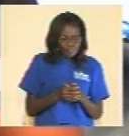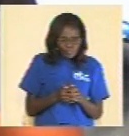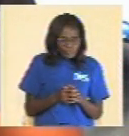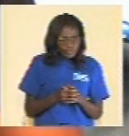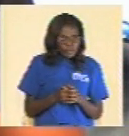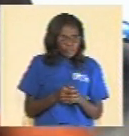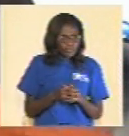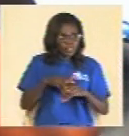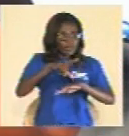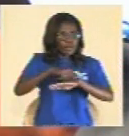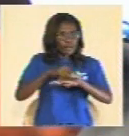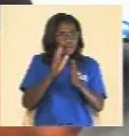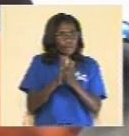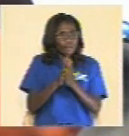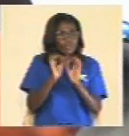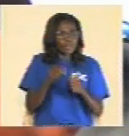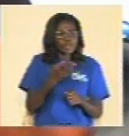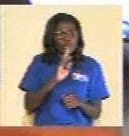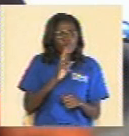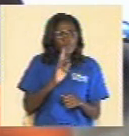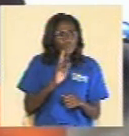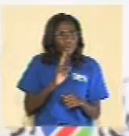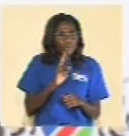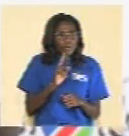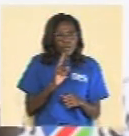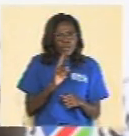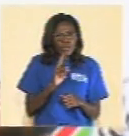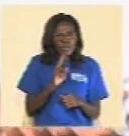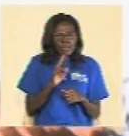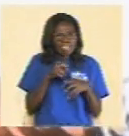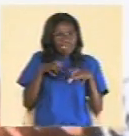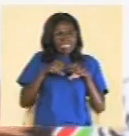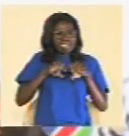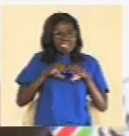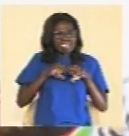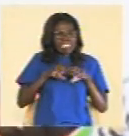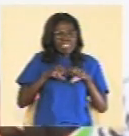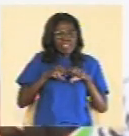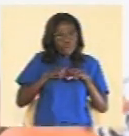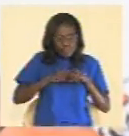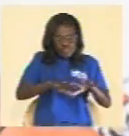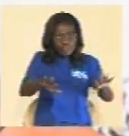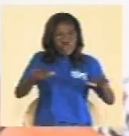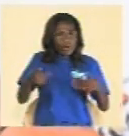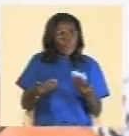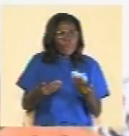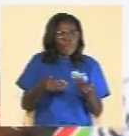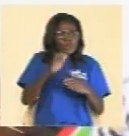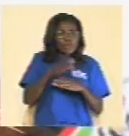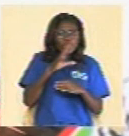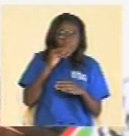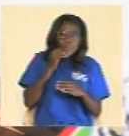sister just gave us these symptoms, but how is leprosy transmitted? You spoke about the bacteria that caused